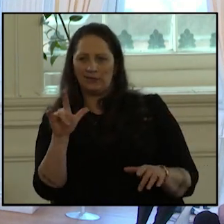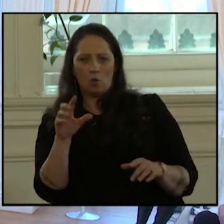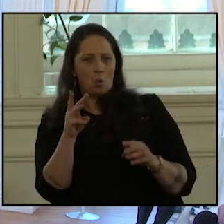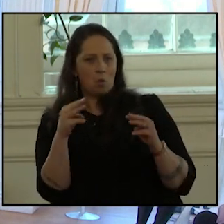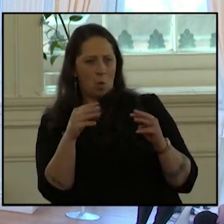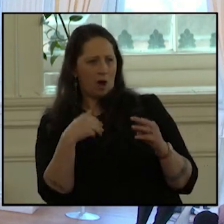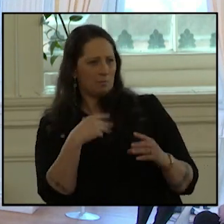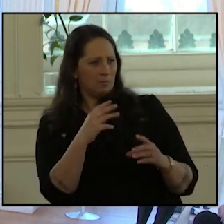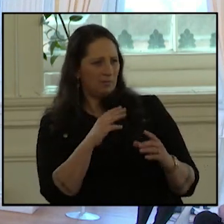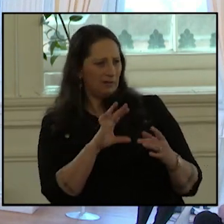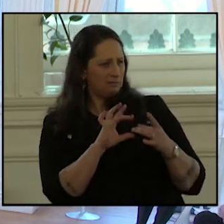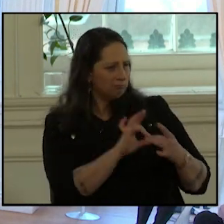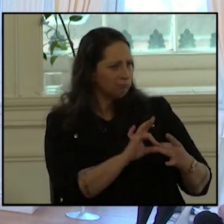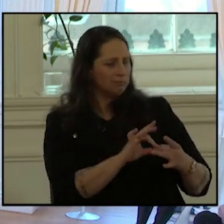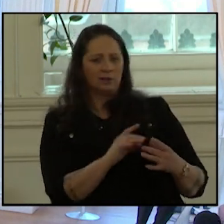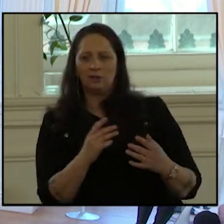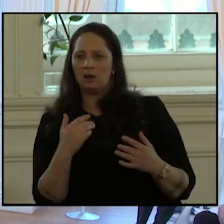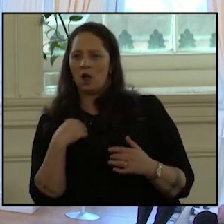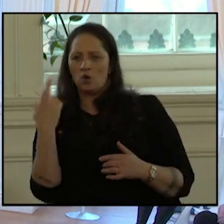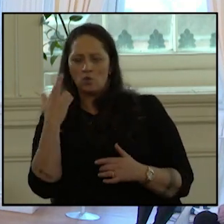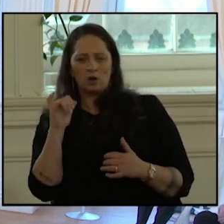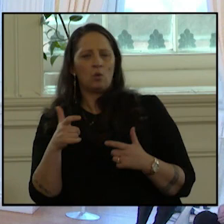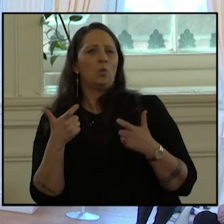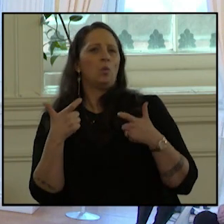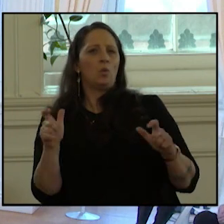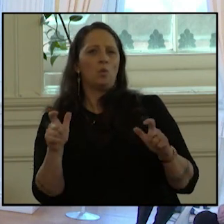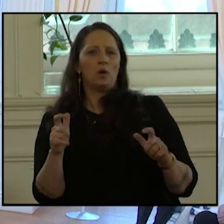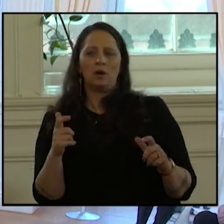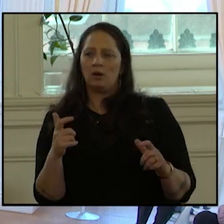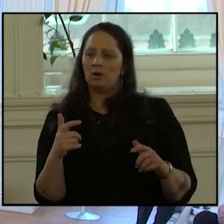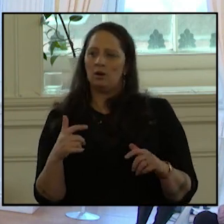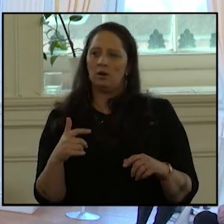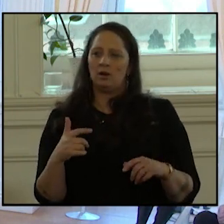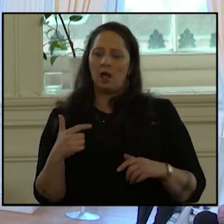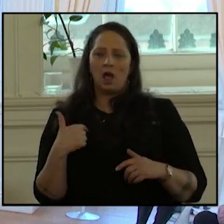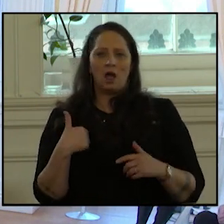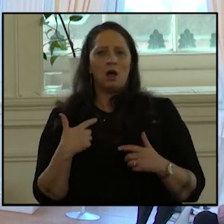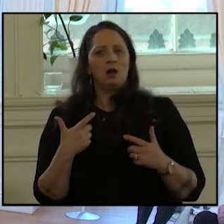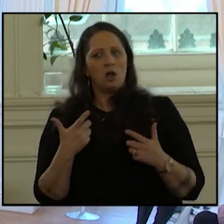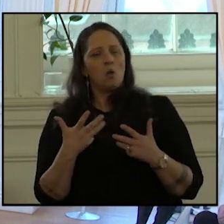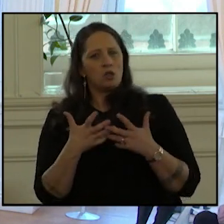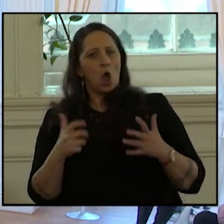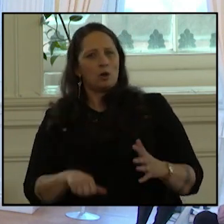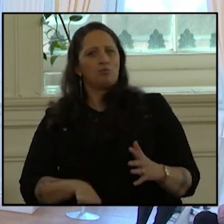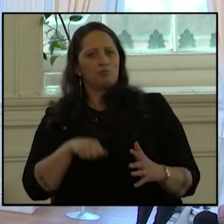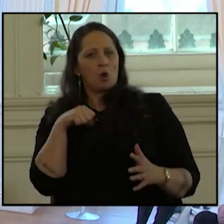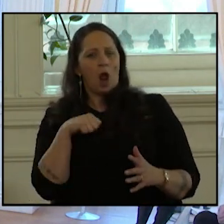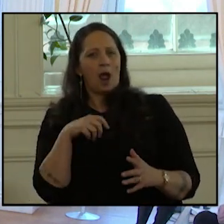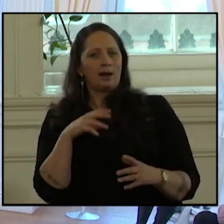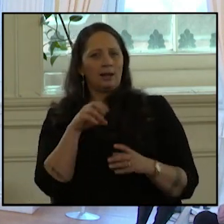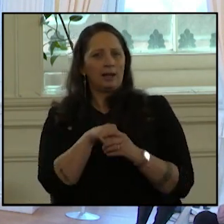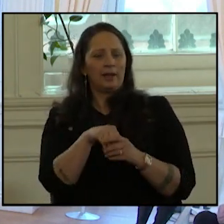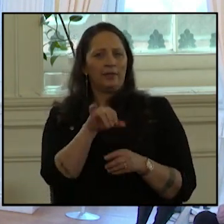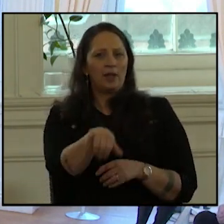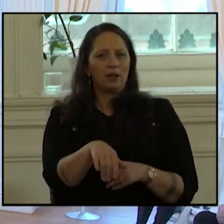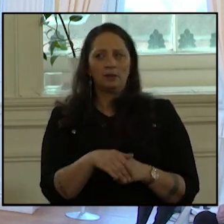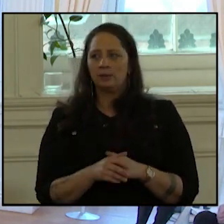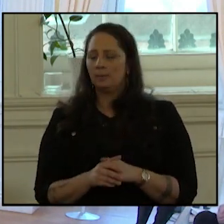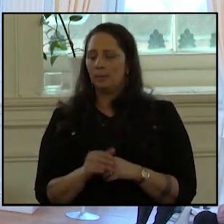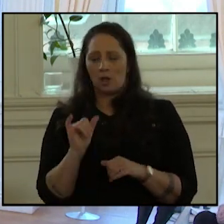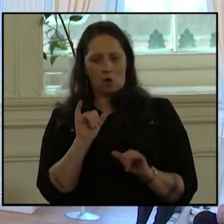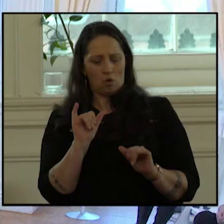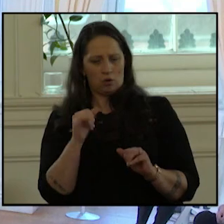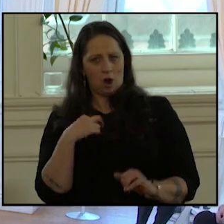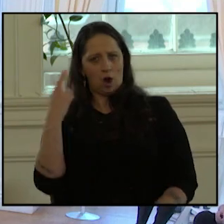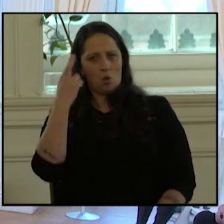War. And I realized there was a great pride in all of that. I also realized that these